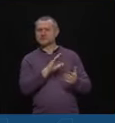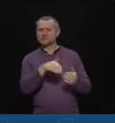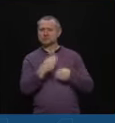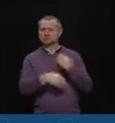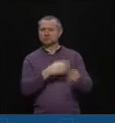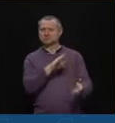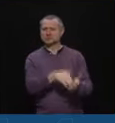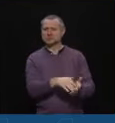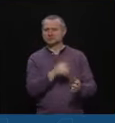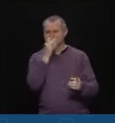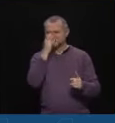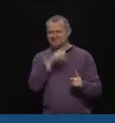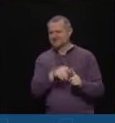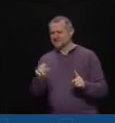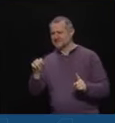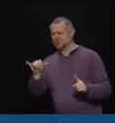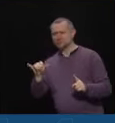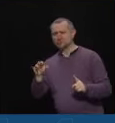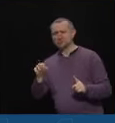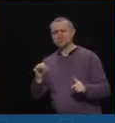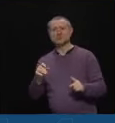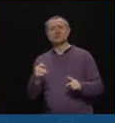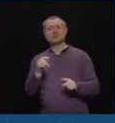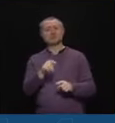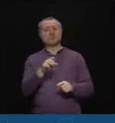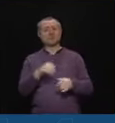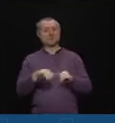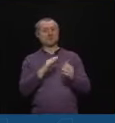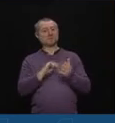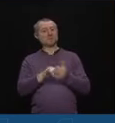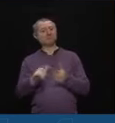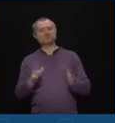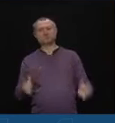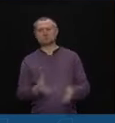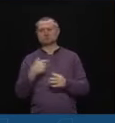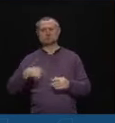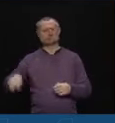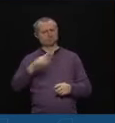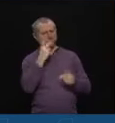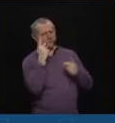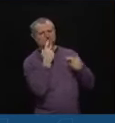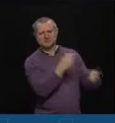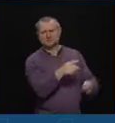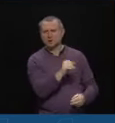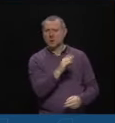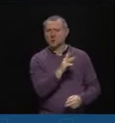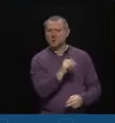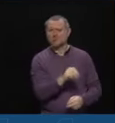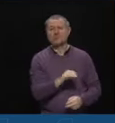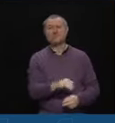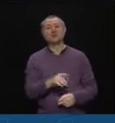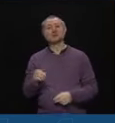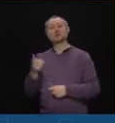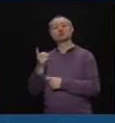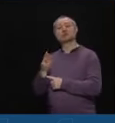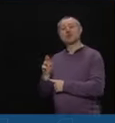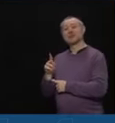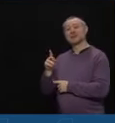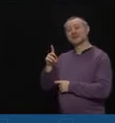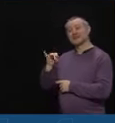Auburn, New York. And also, this is where Dr. King, right after there had been an assassination attempt on him earlier, luckily this was